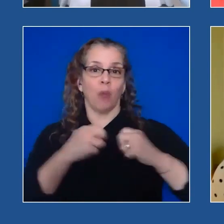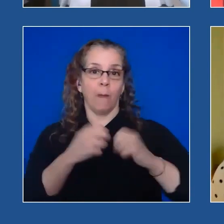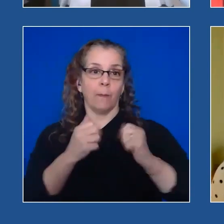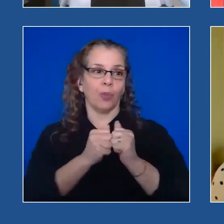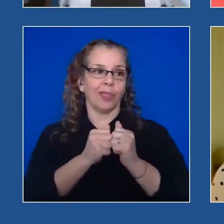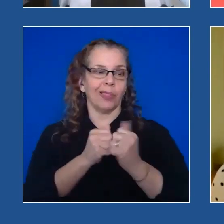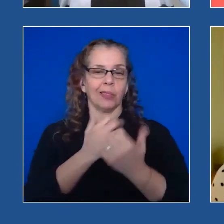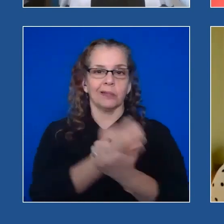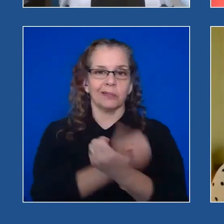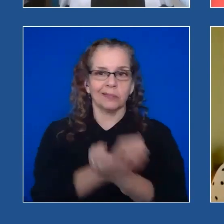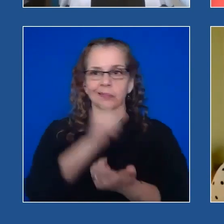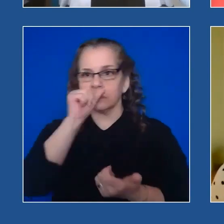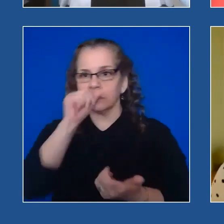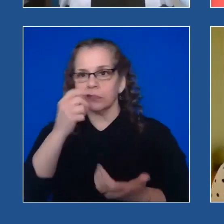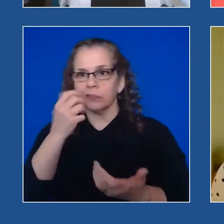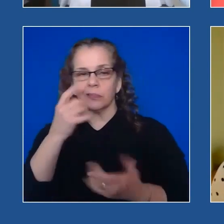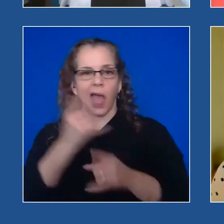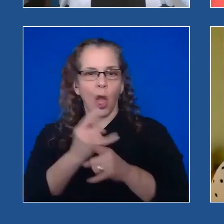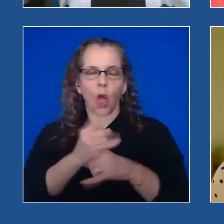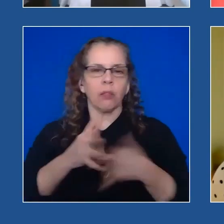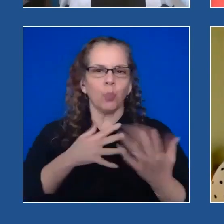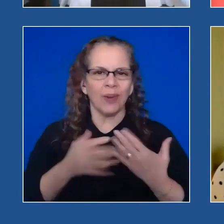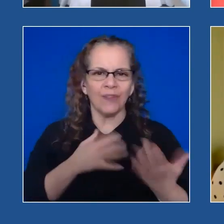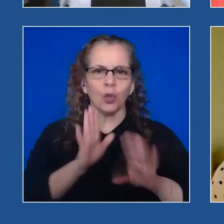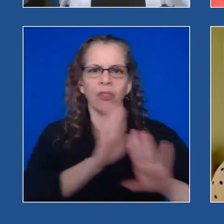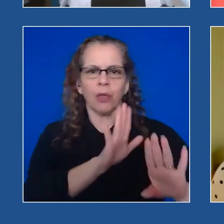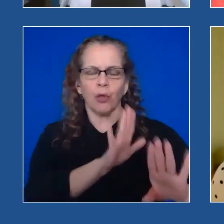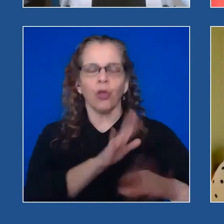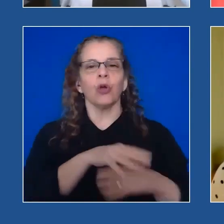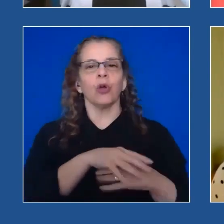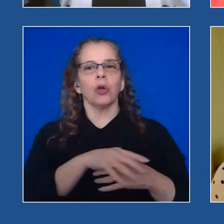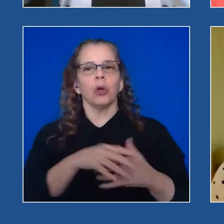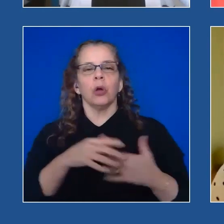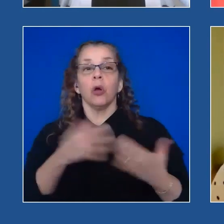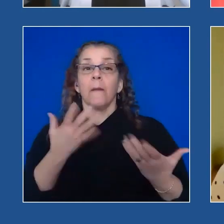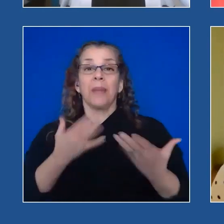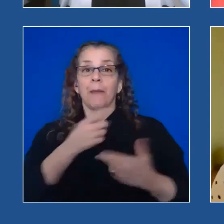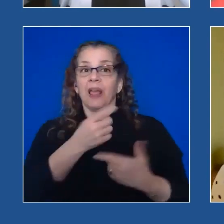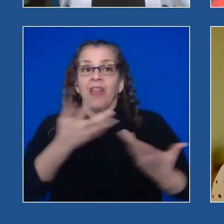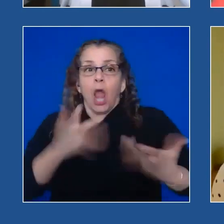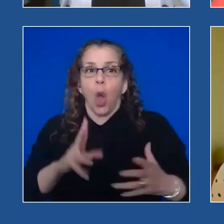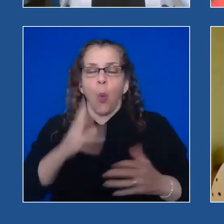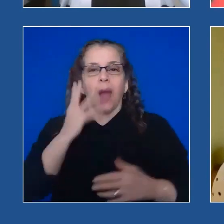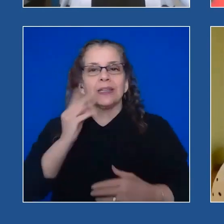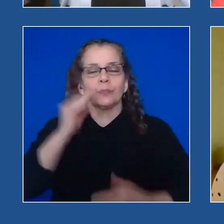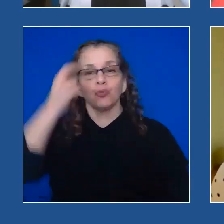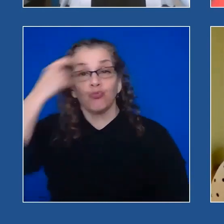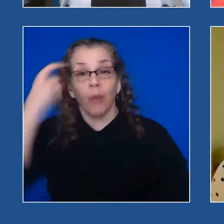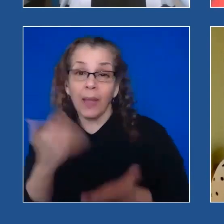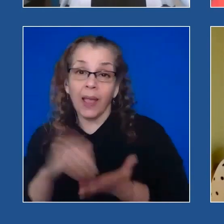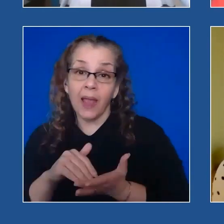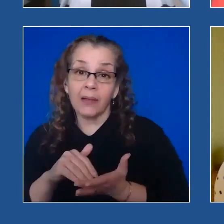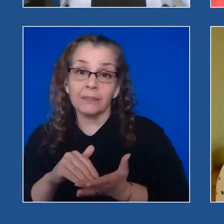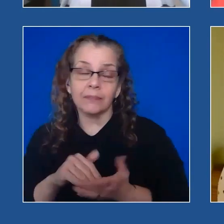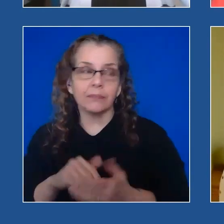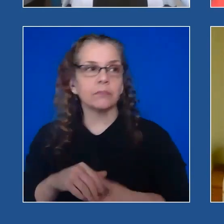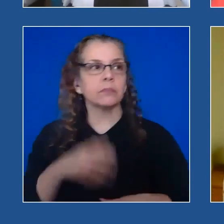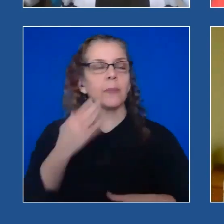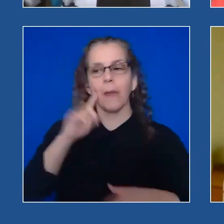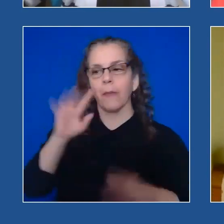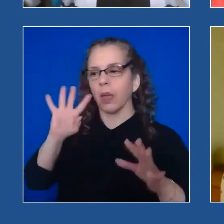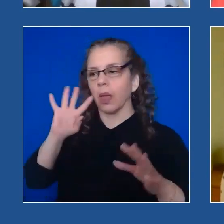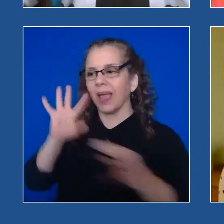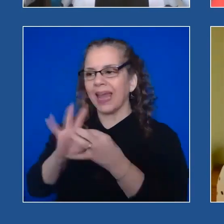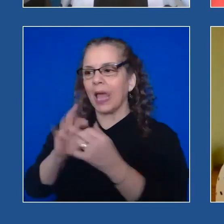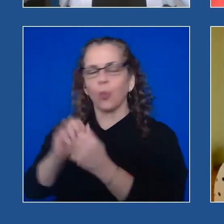I don't want to go through some of those traumatic experiences again, or I want to get back to having a job I like, or being an artist, or